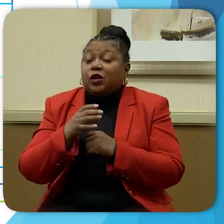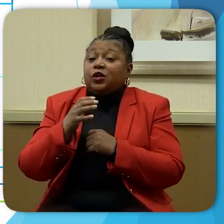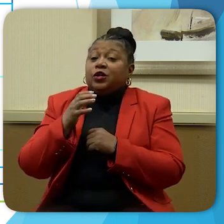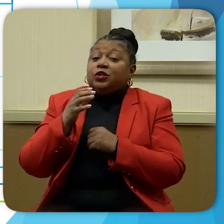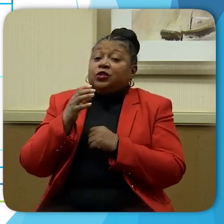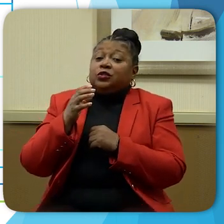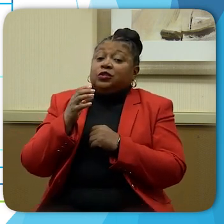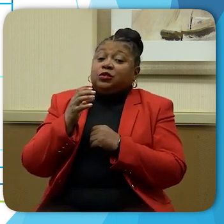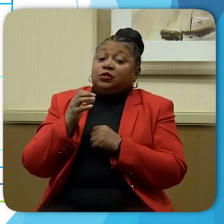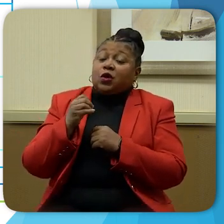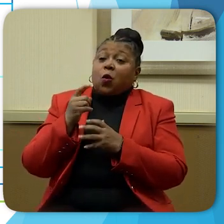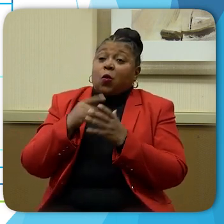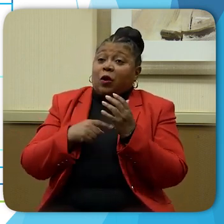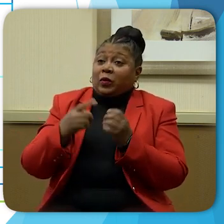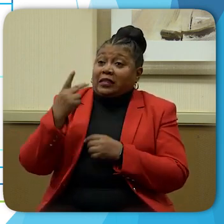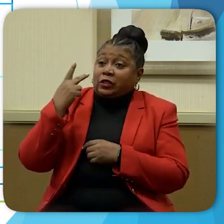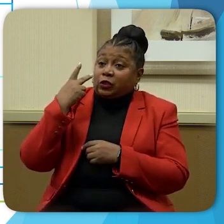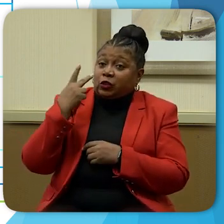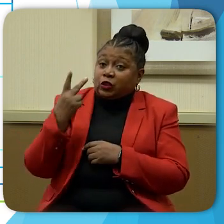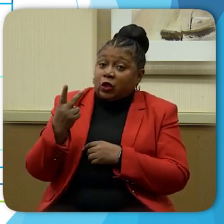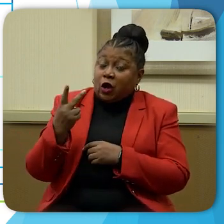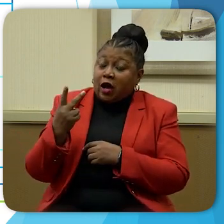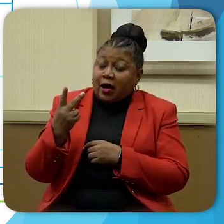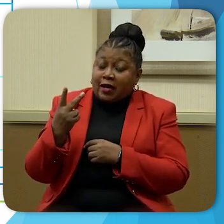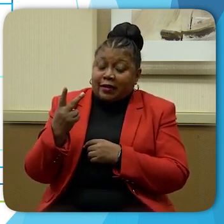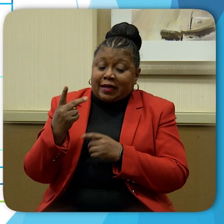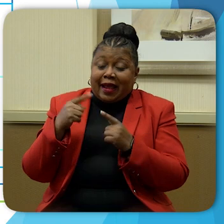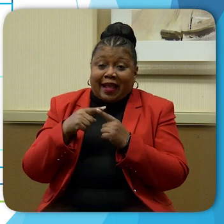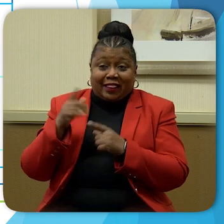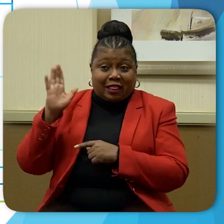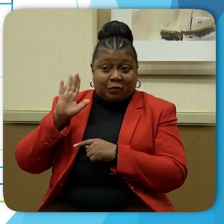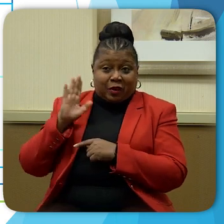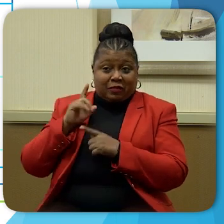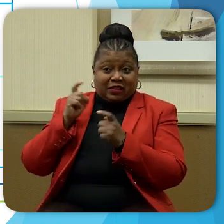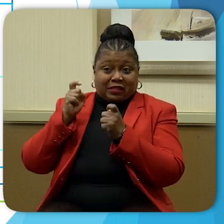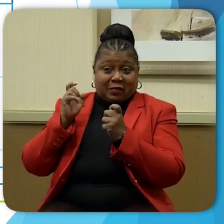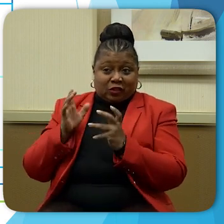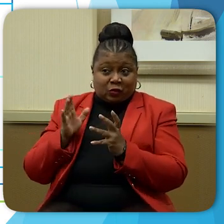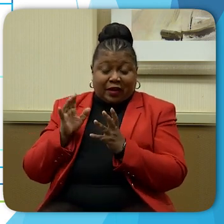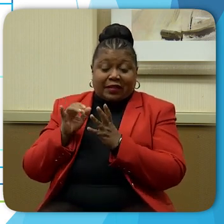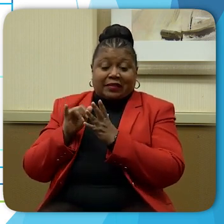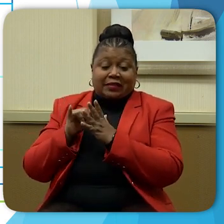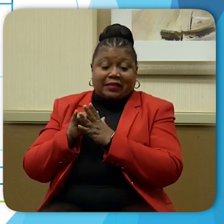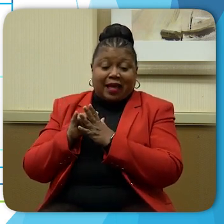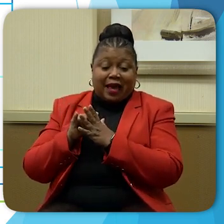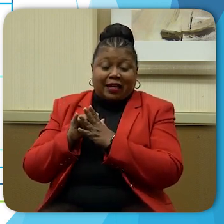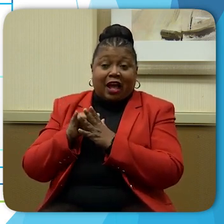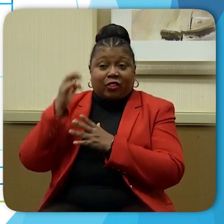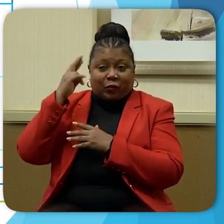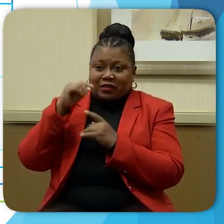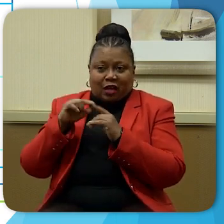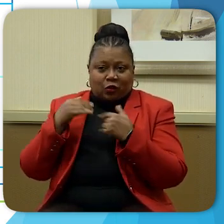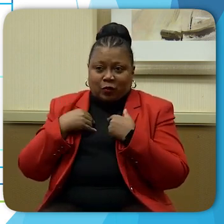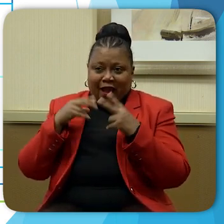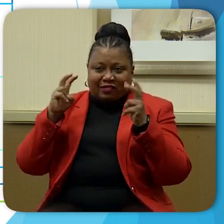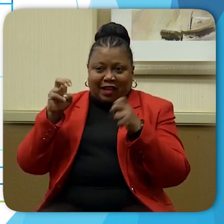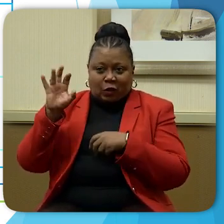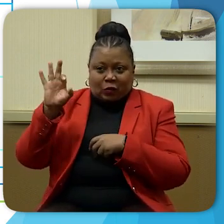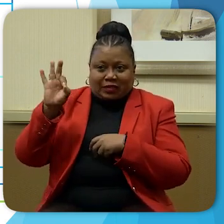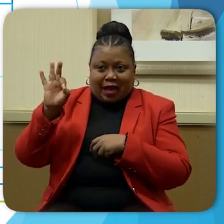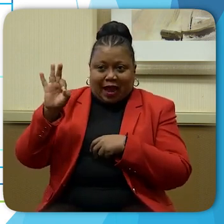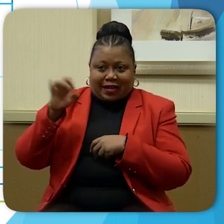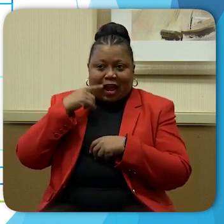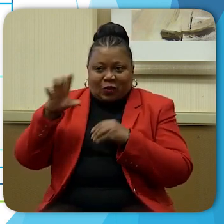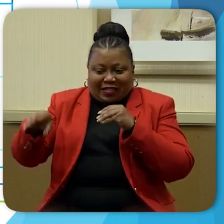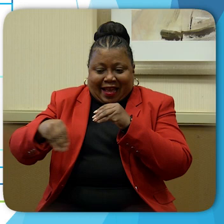so what we saw in the previous administration is that, and the reason I don't have Title IX, I need